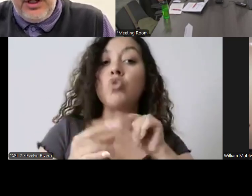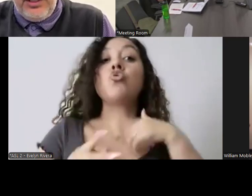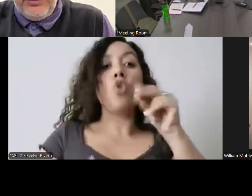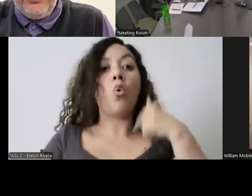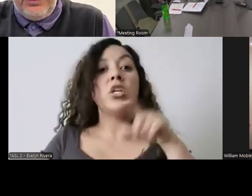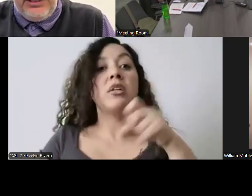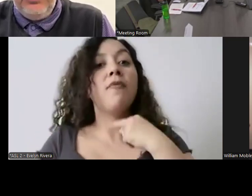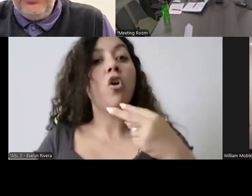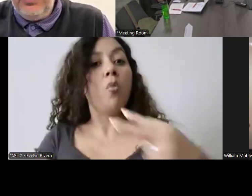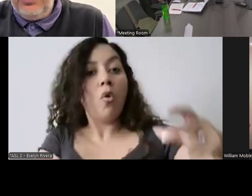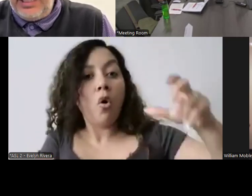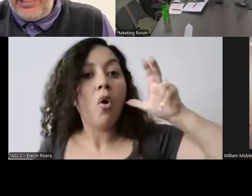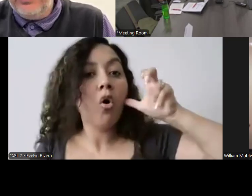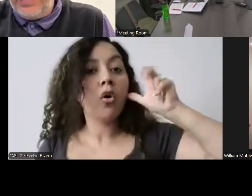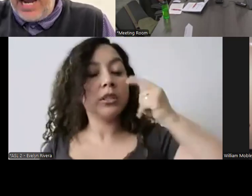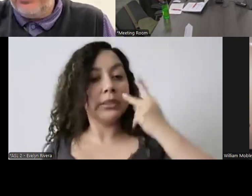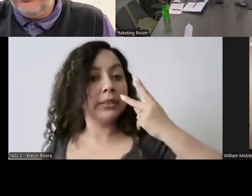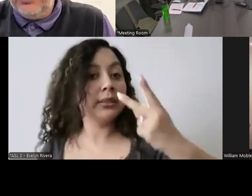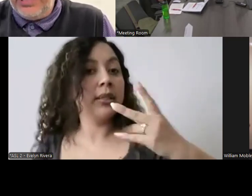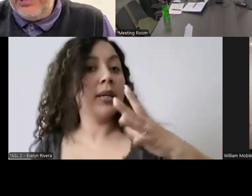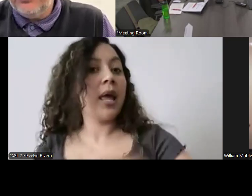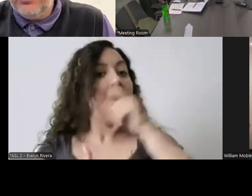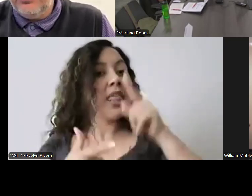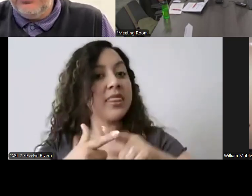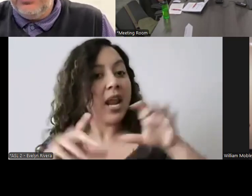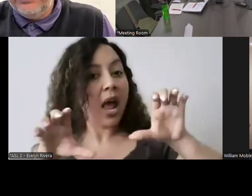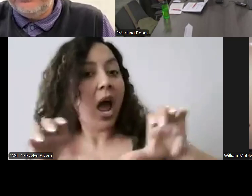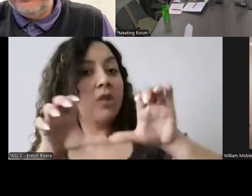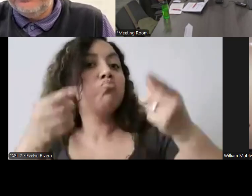heard, seen, and then action to be taken.